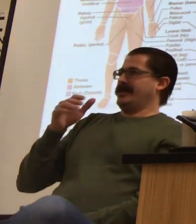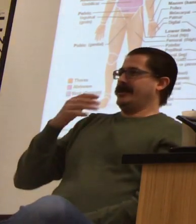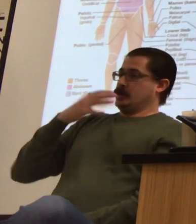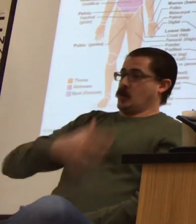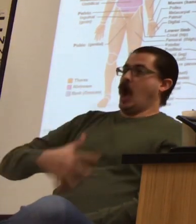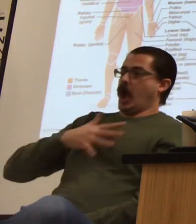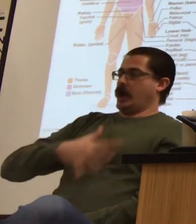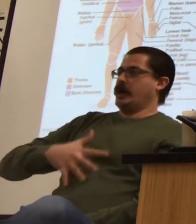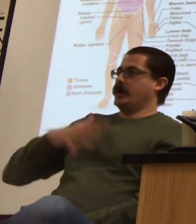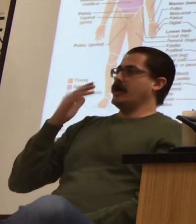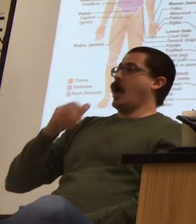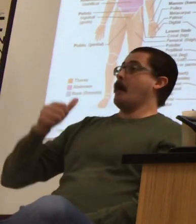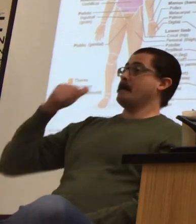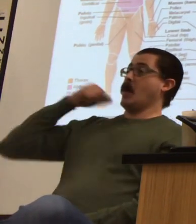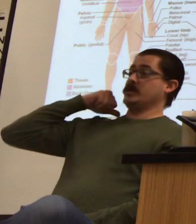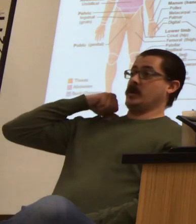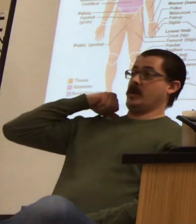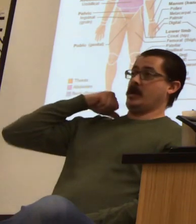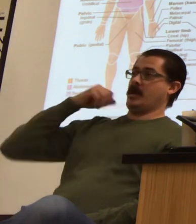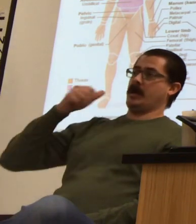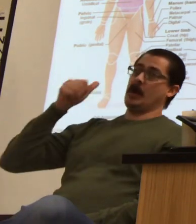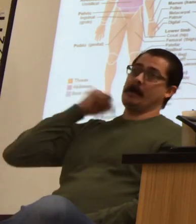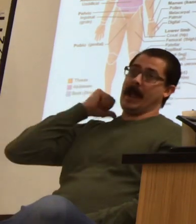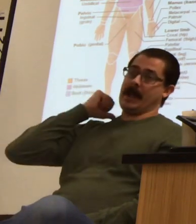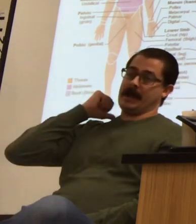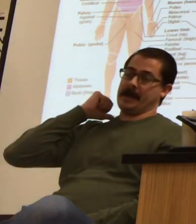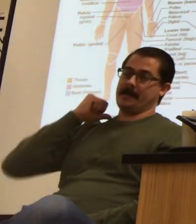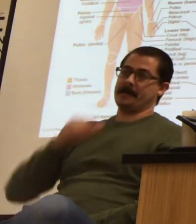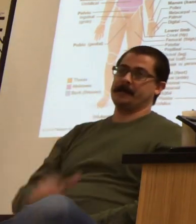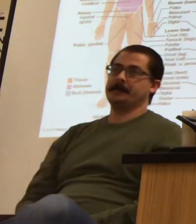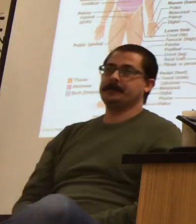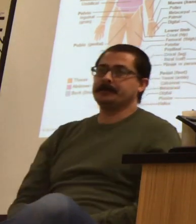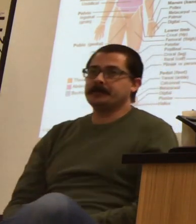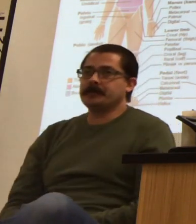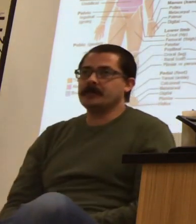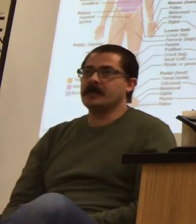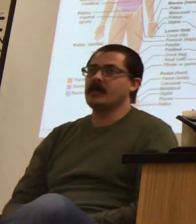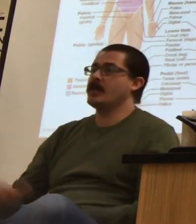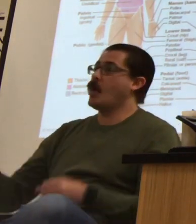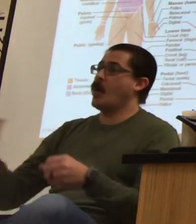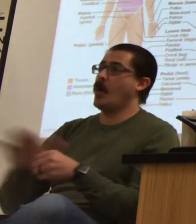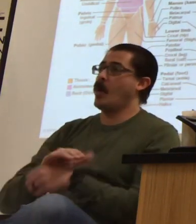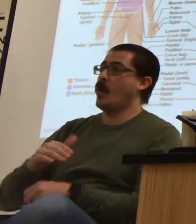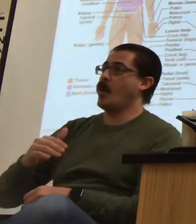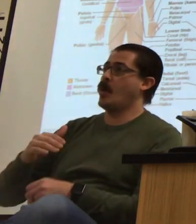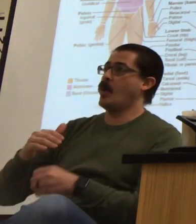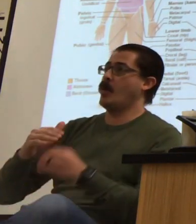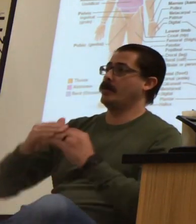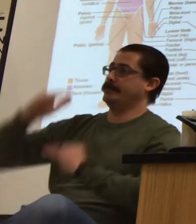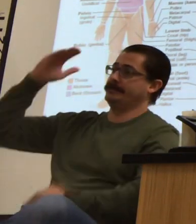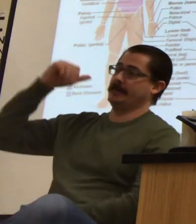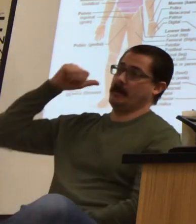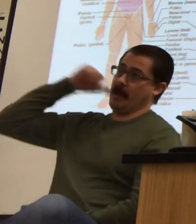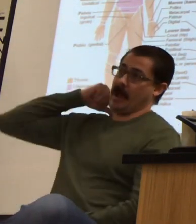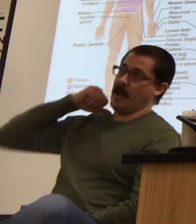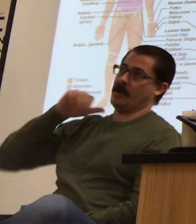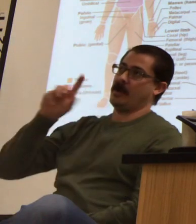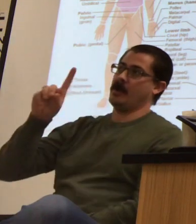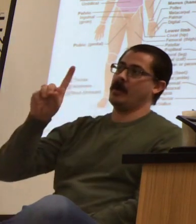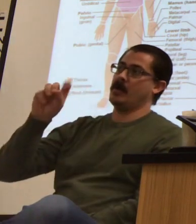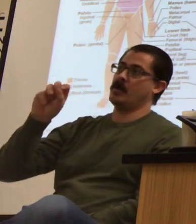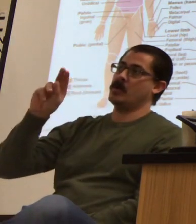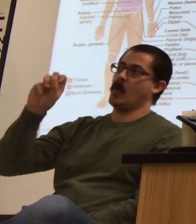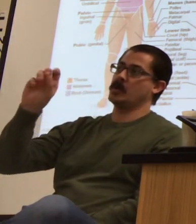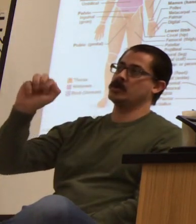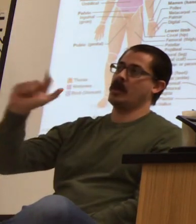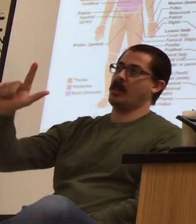here. Posteriorly, on your back side, you refer to the whole back as dorsal. Okay, they have that